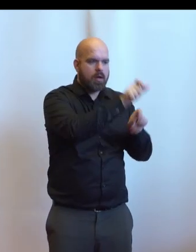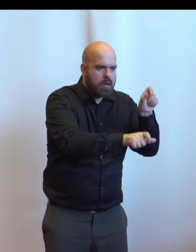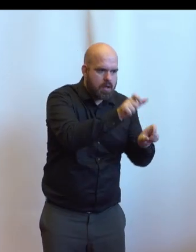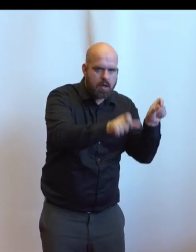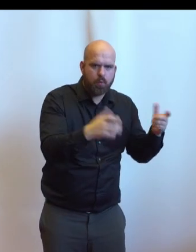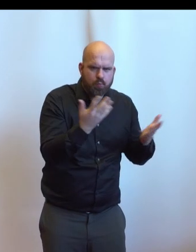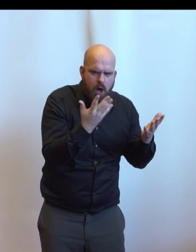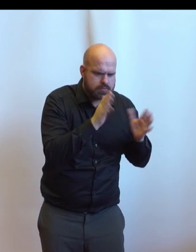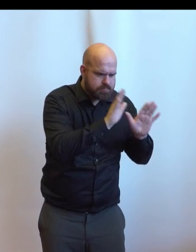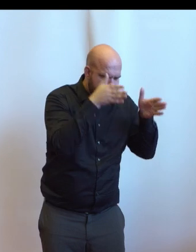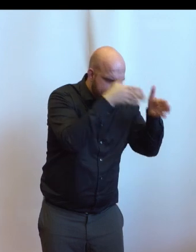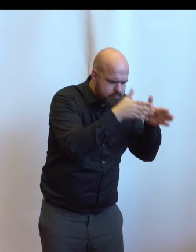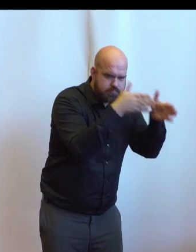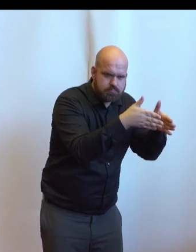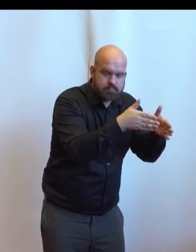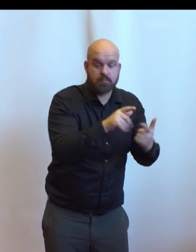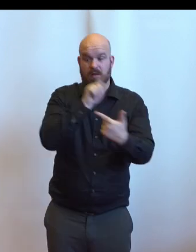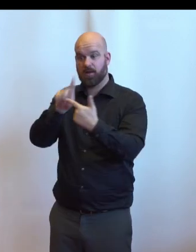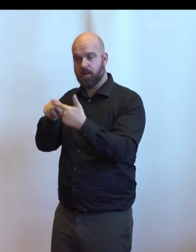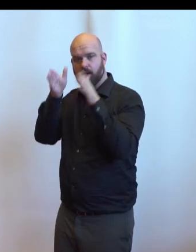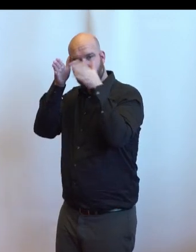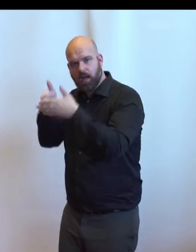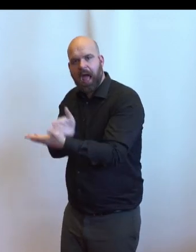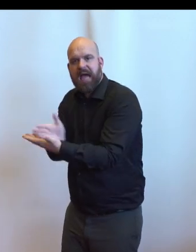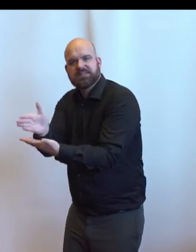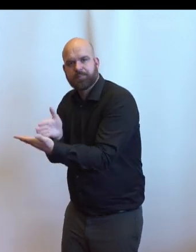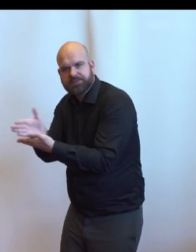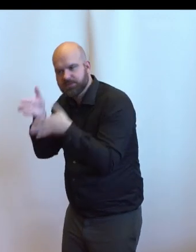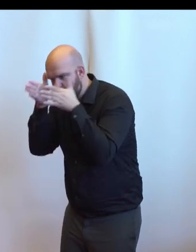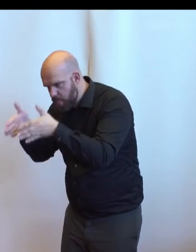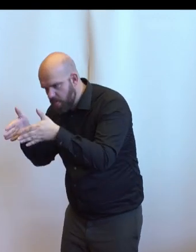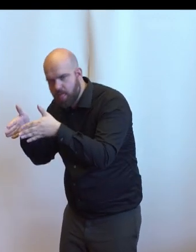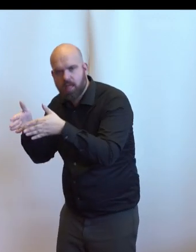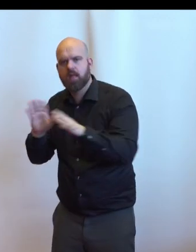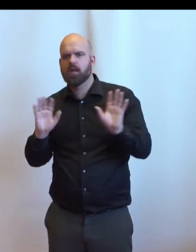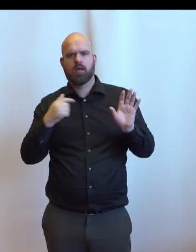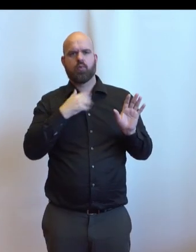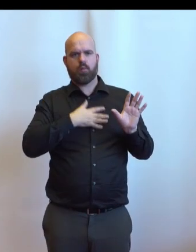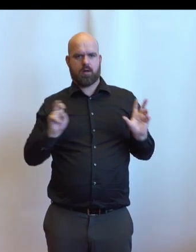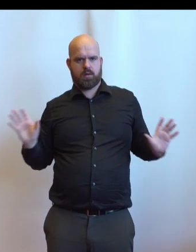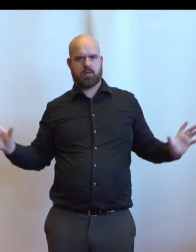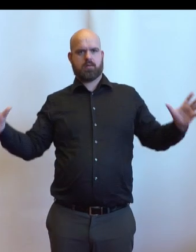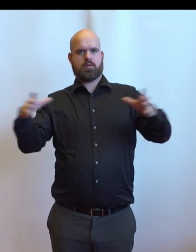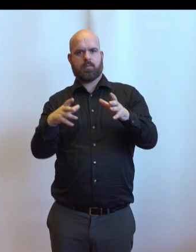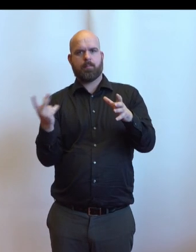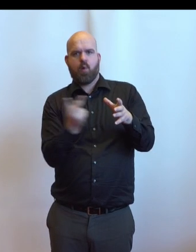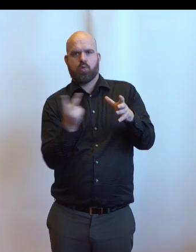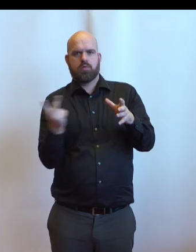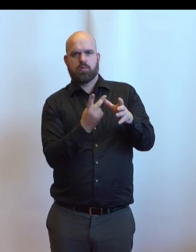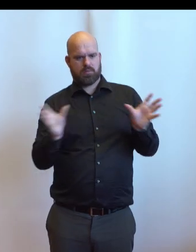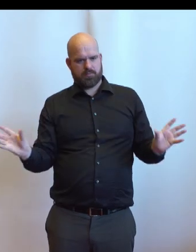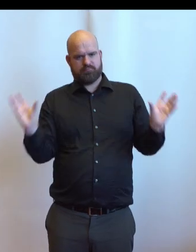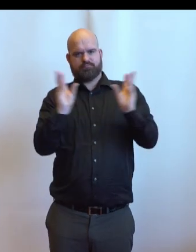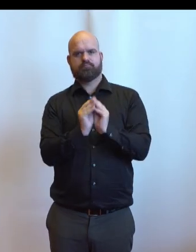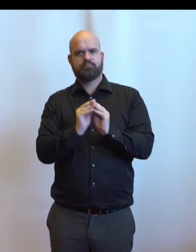create user experiences that are inclusive. Next slide, please. So this is my day job. So we